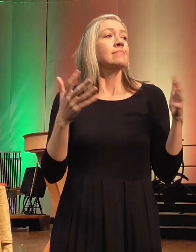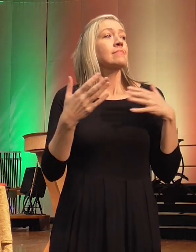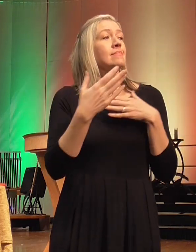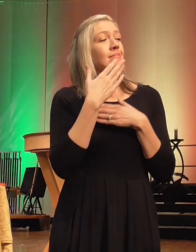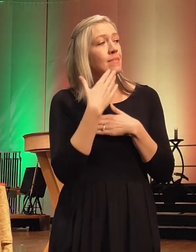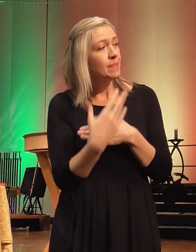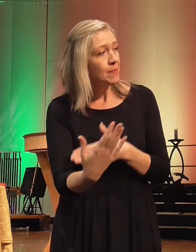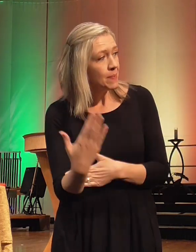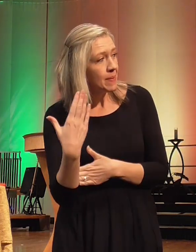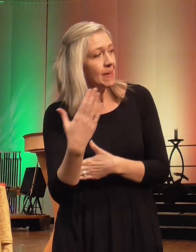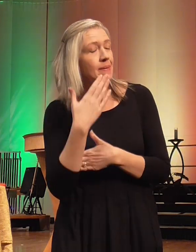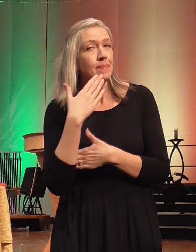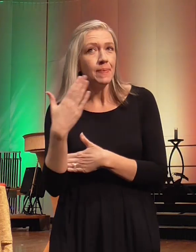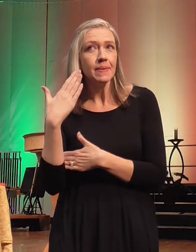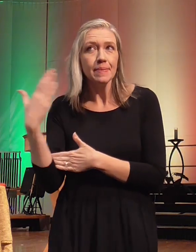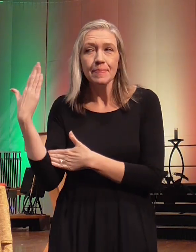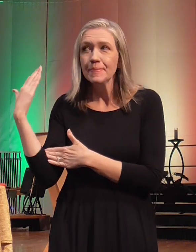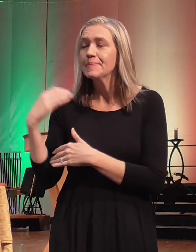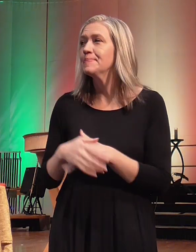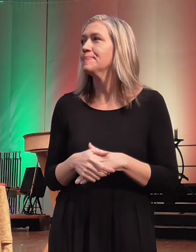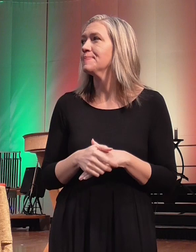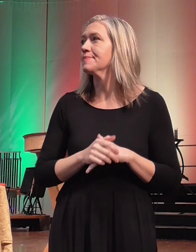Good morning, everyone.